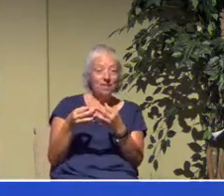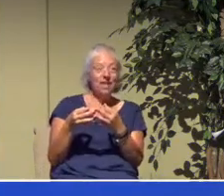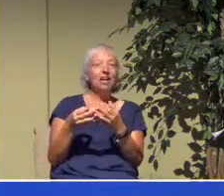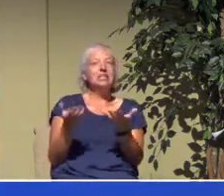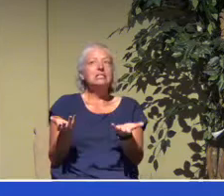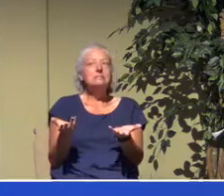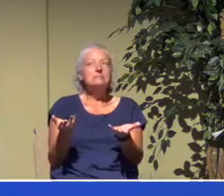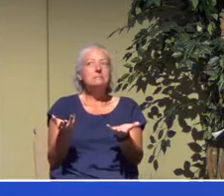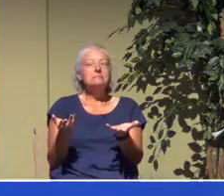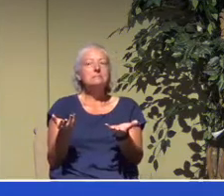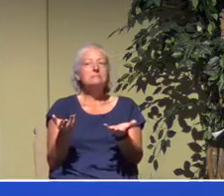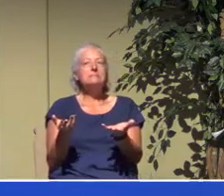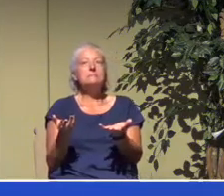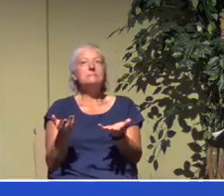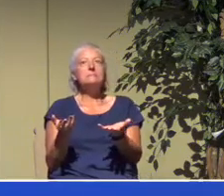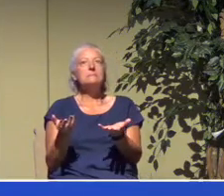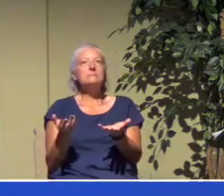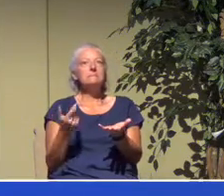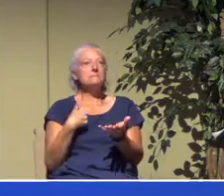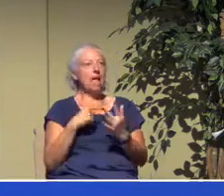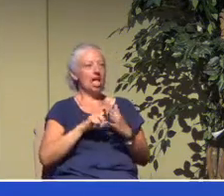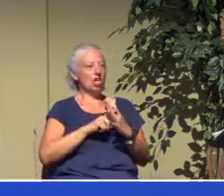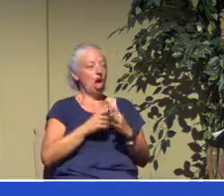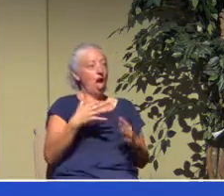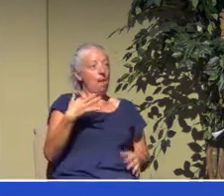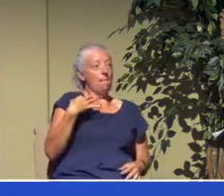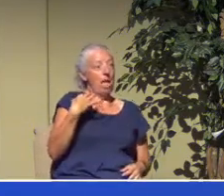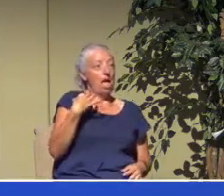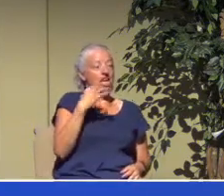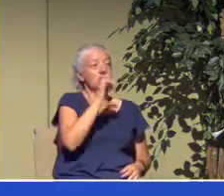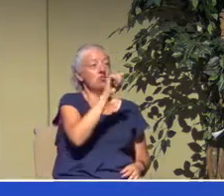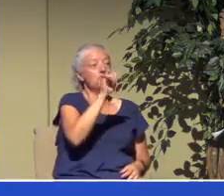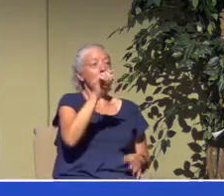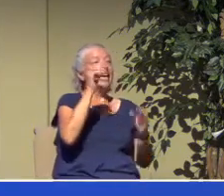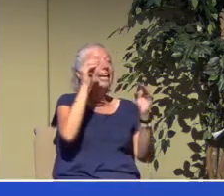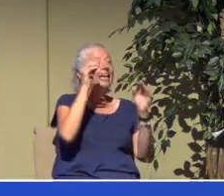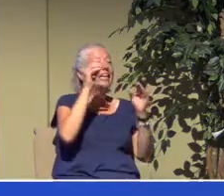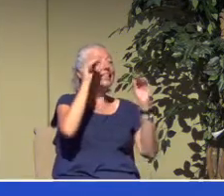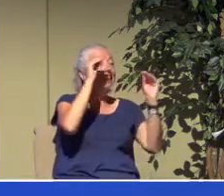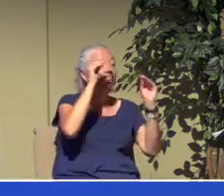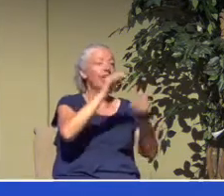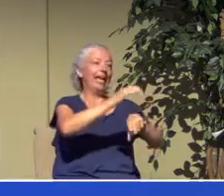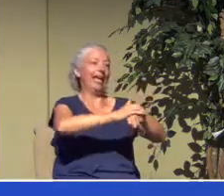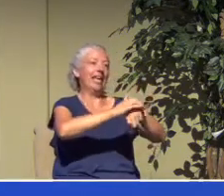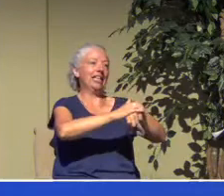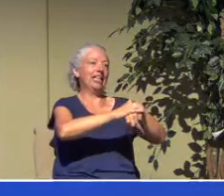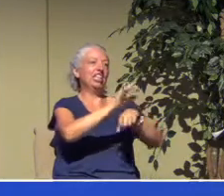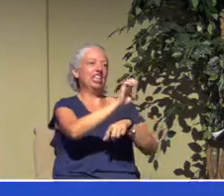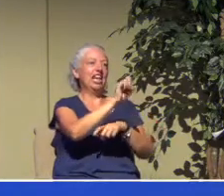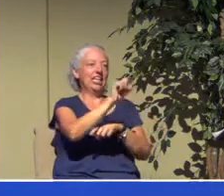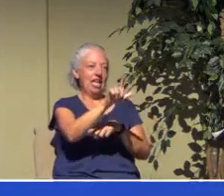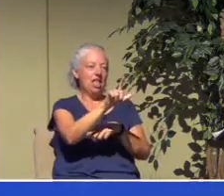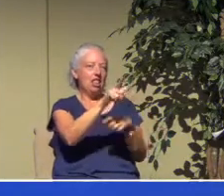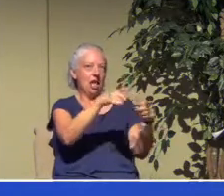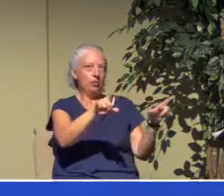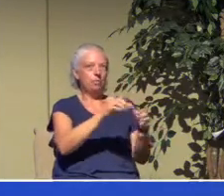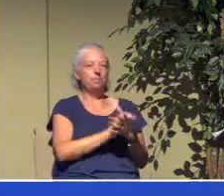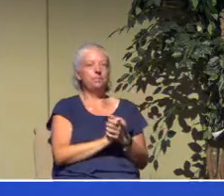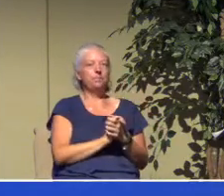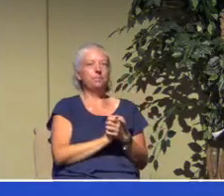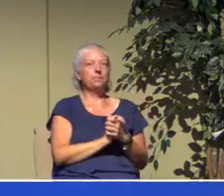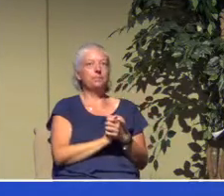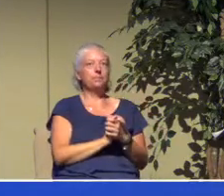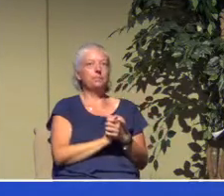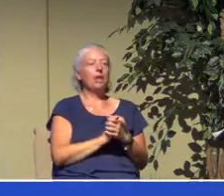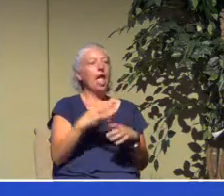so I started applying for English teaching jobs, English as a second language. And I